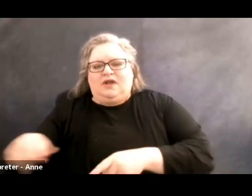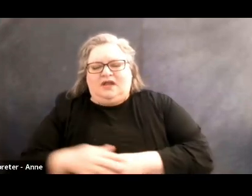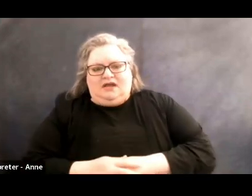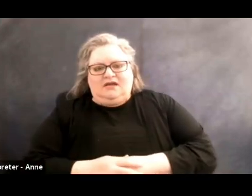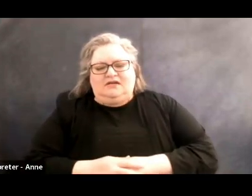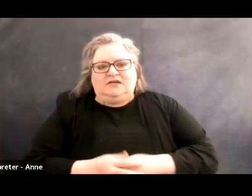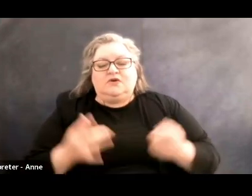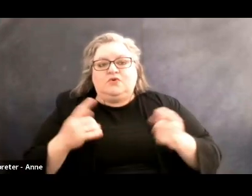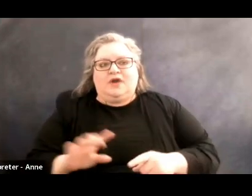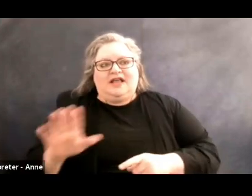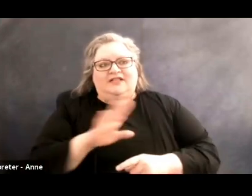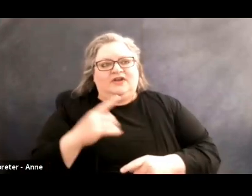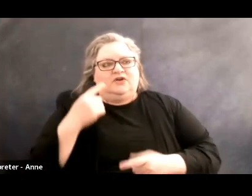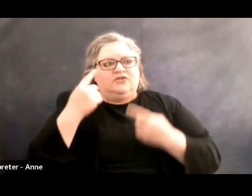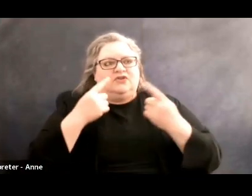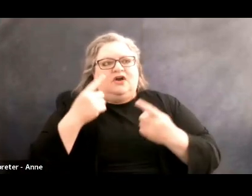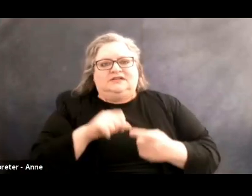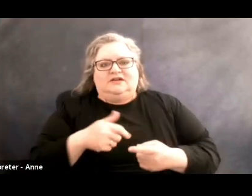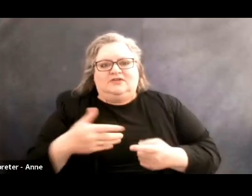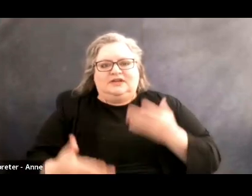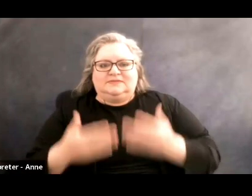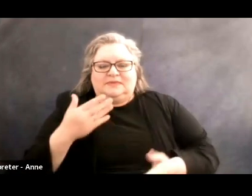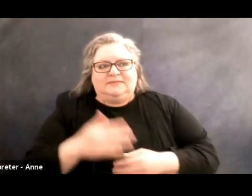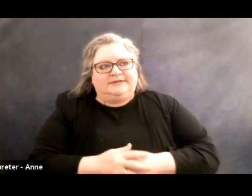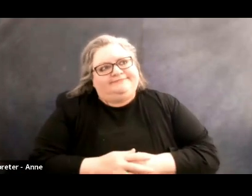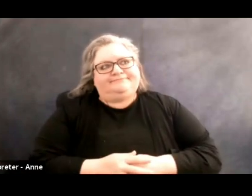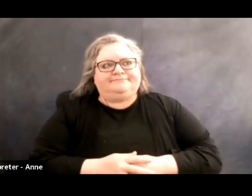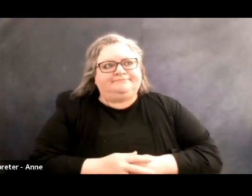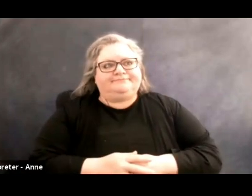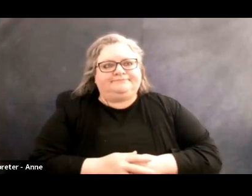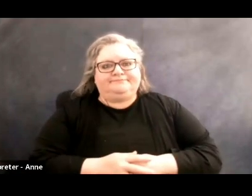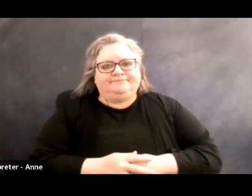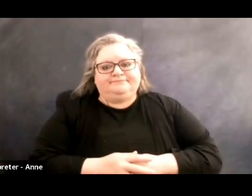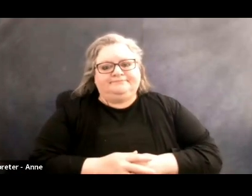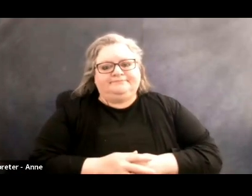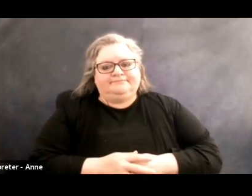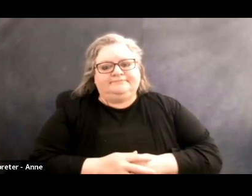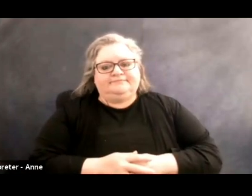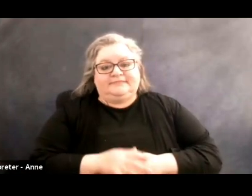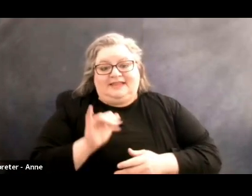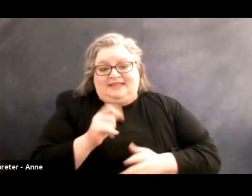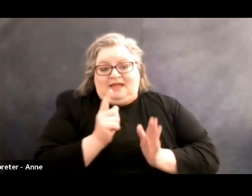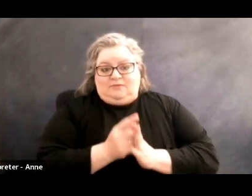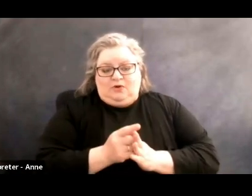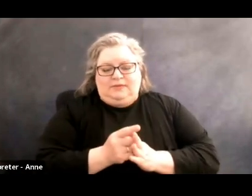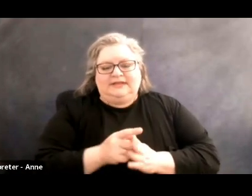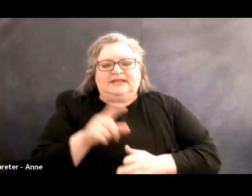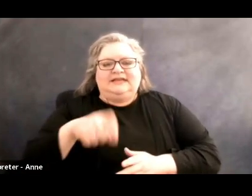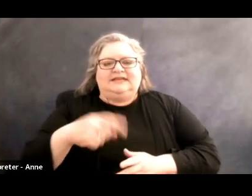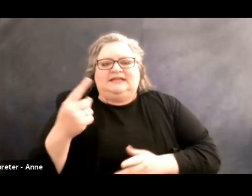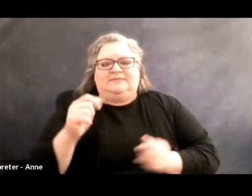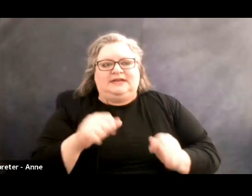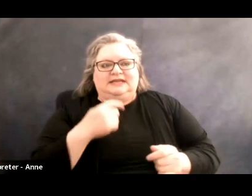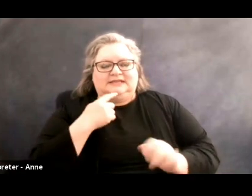when their thoughts and other things might just be at the moment where they need someone that can